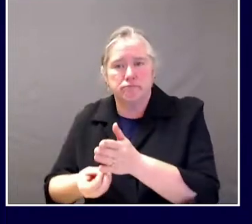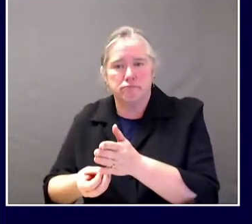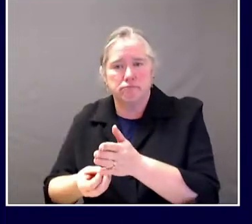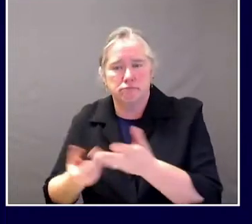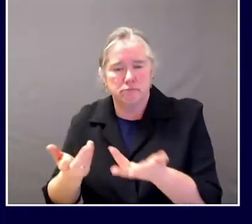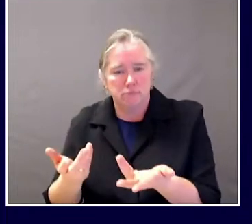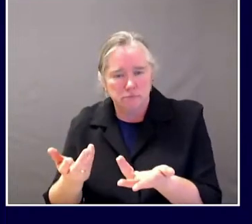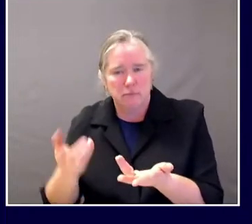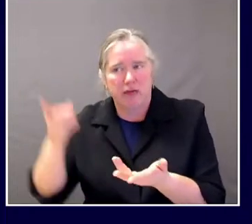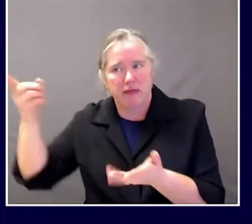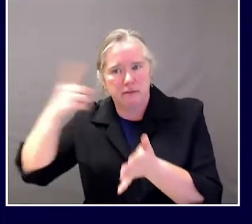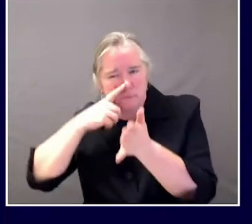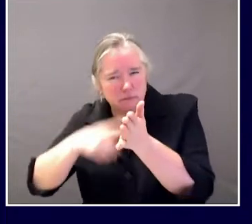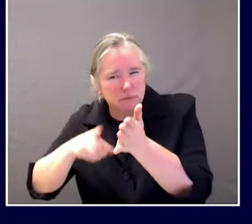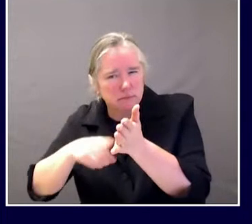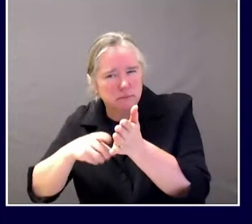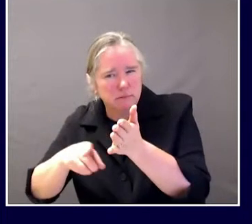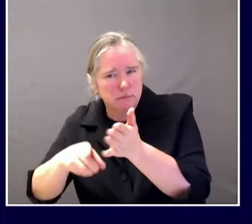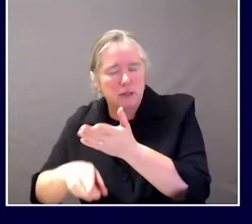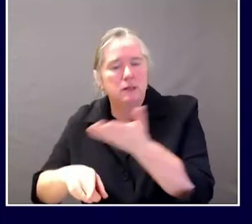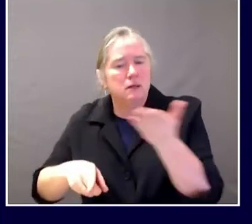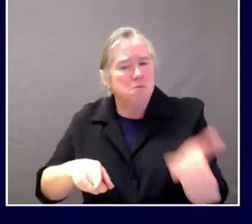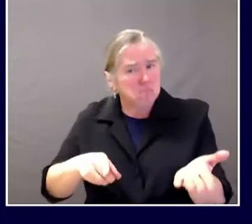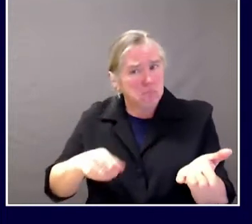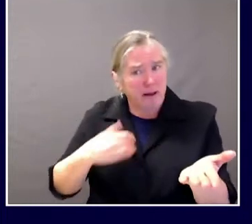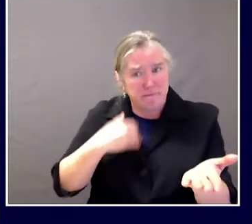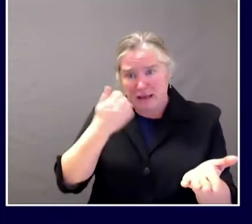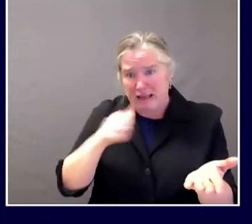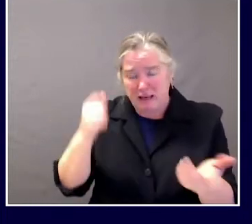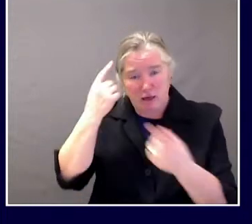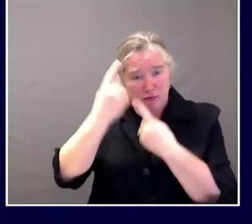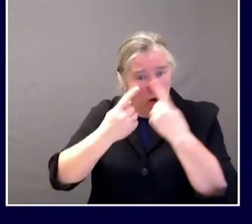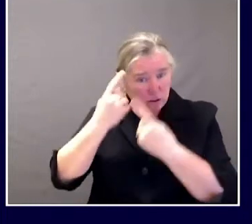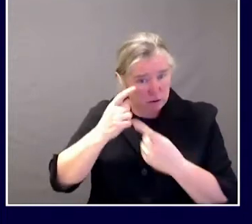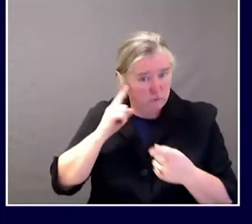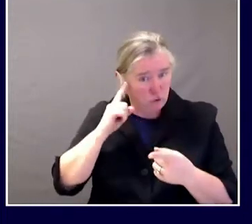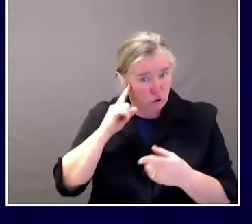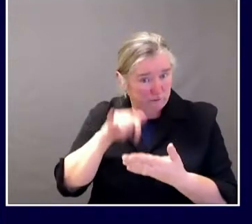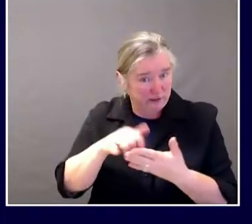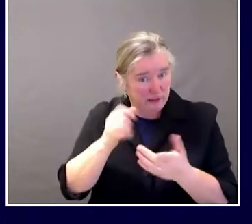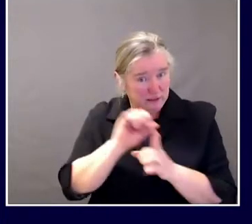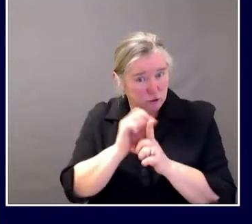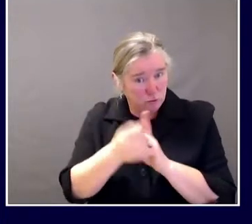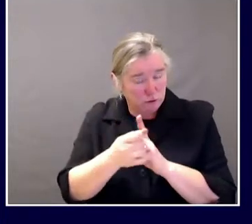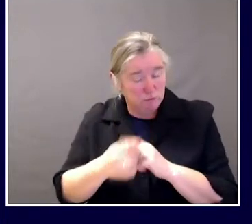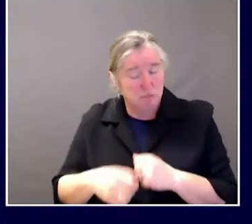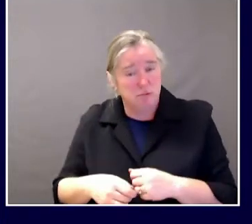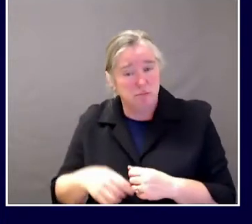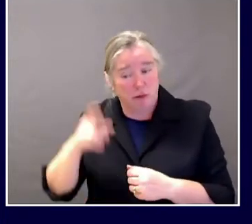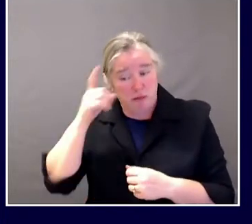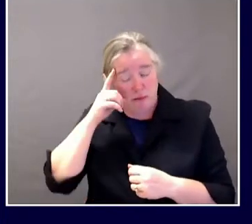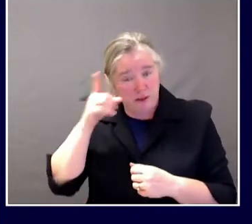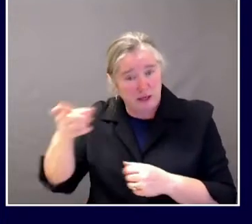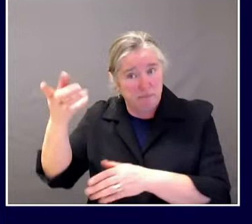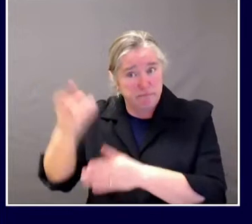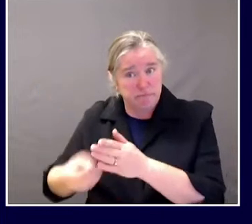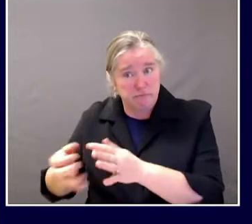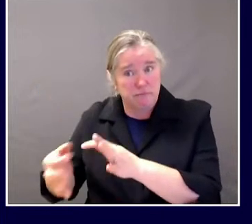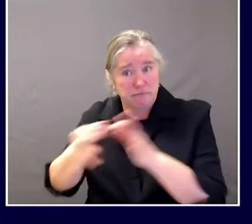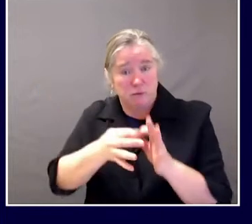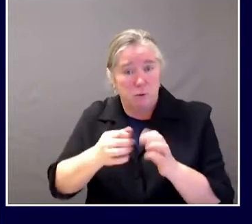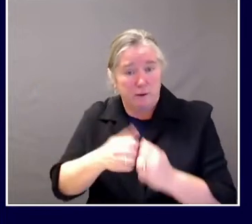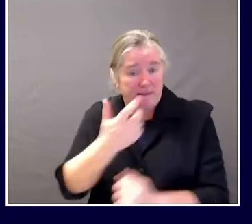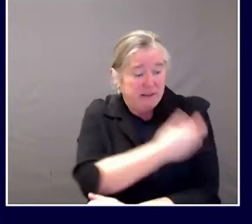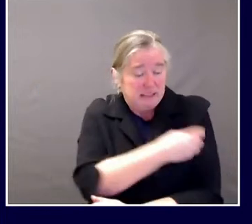wanted to know what your thoughts are about the situation, if you're aware of it, if you think it's likely that his death was connected to the